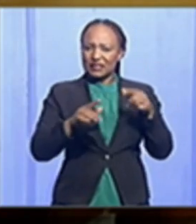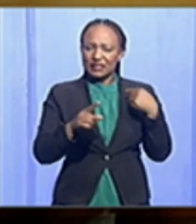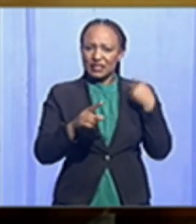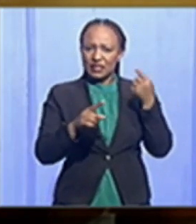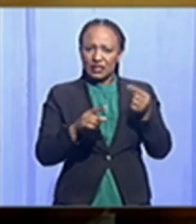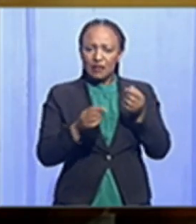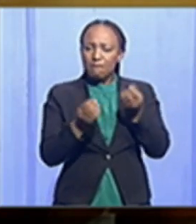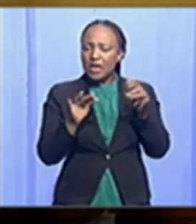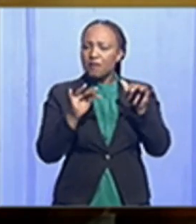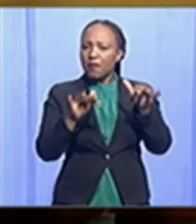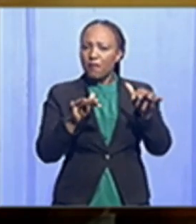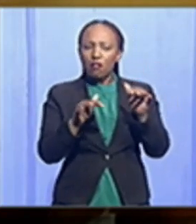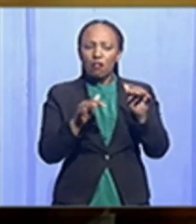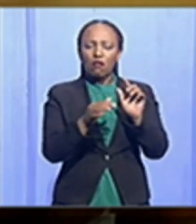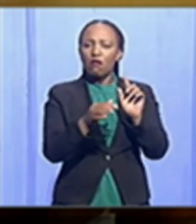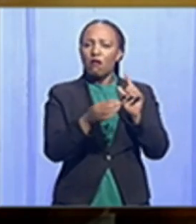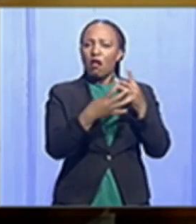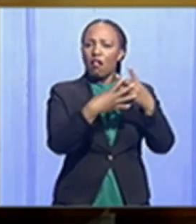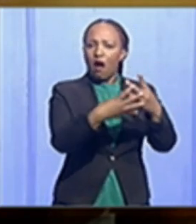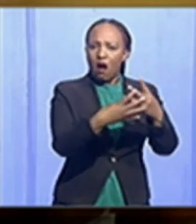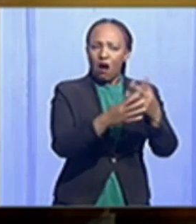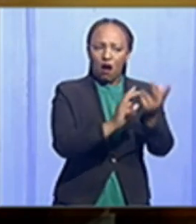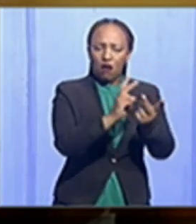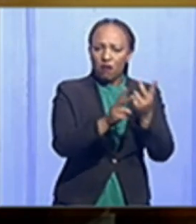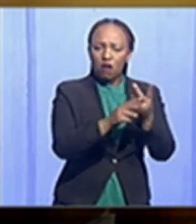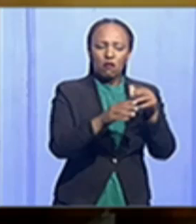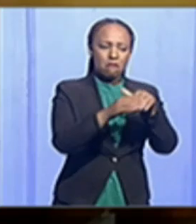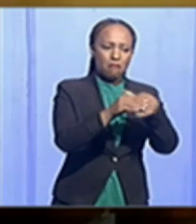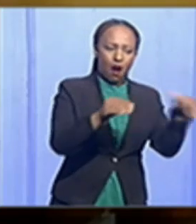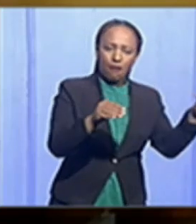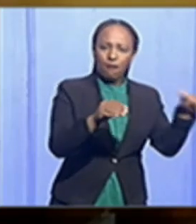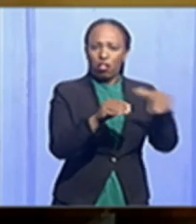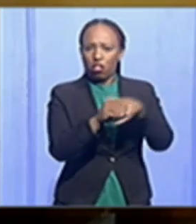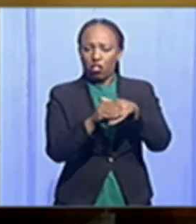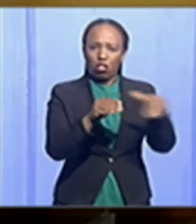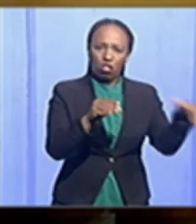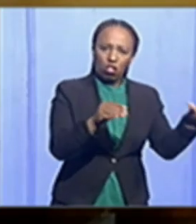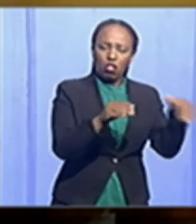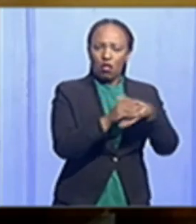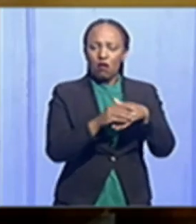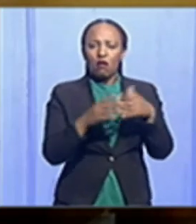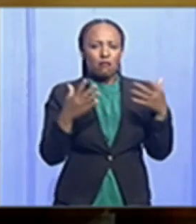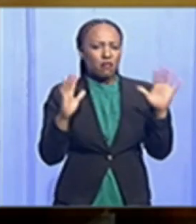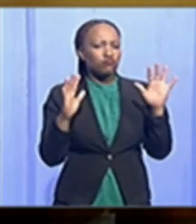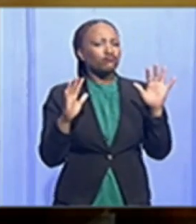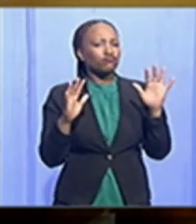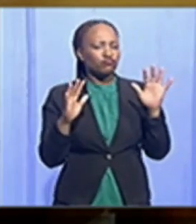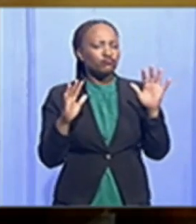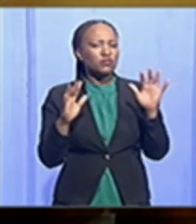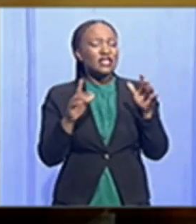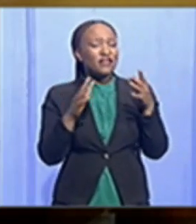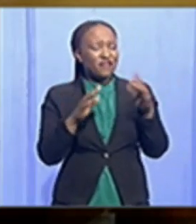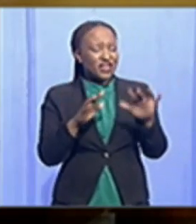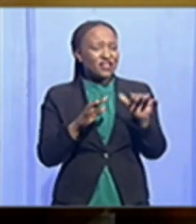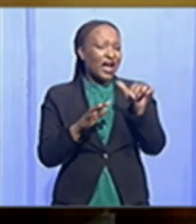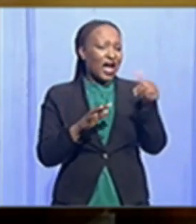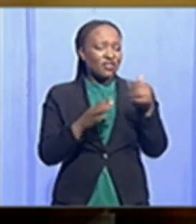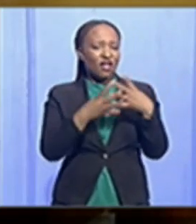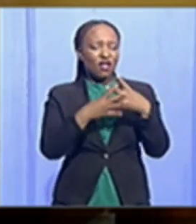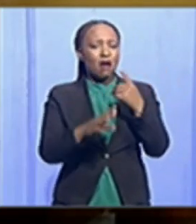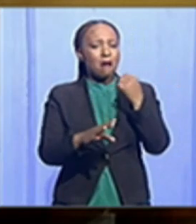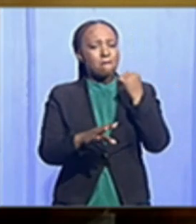out. People who have reoffended while in prison, they've stepped police and everything. They've stepped other inmates, they went in